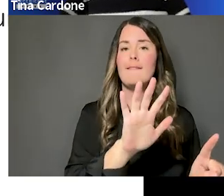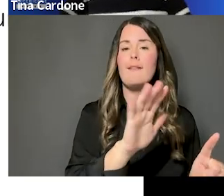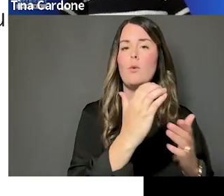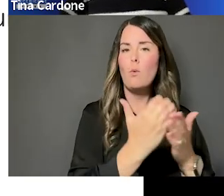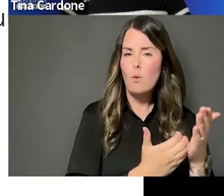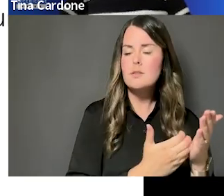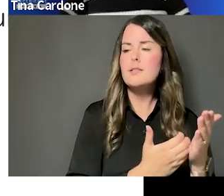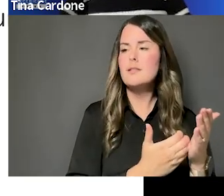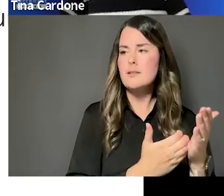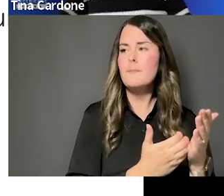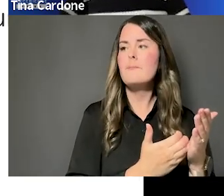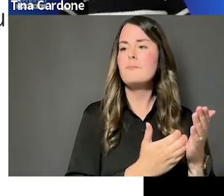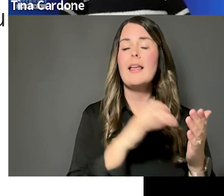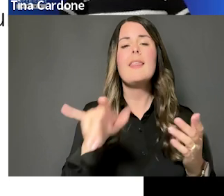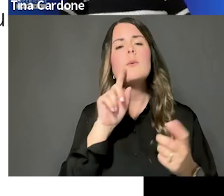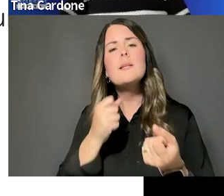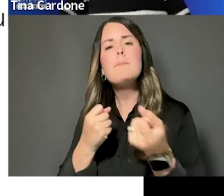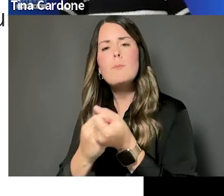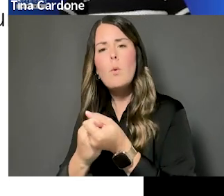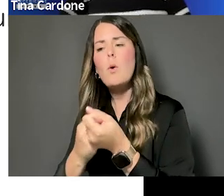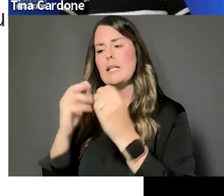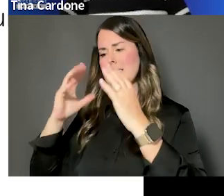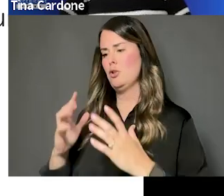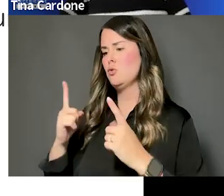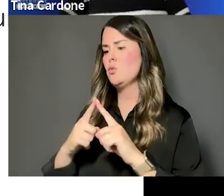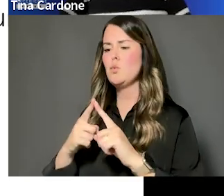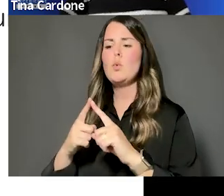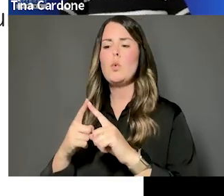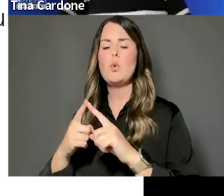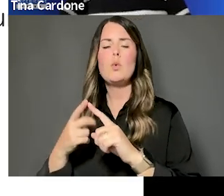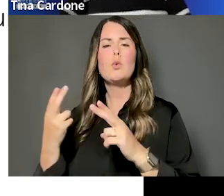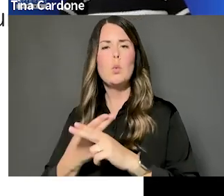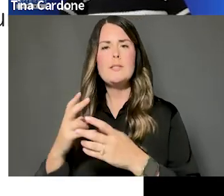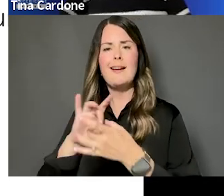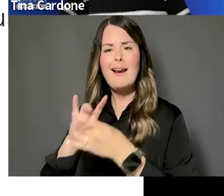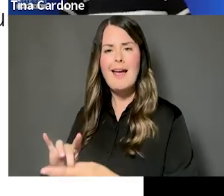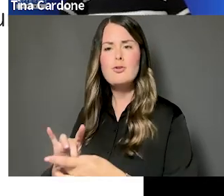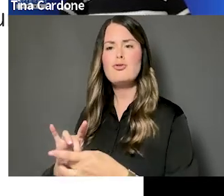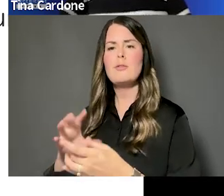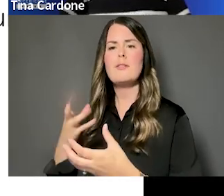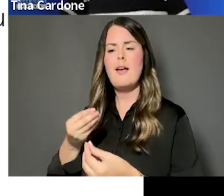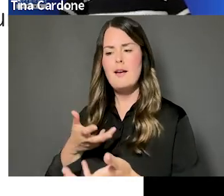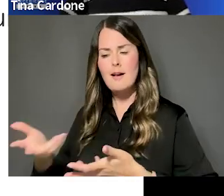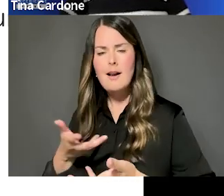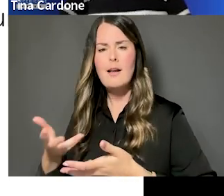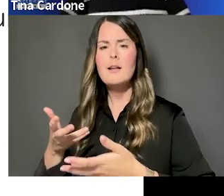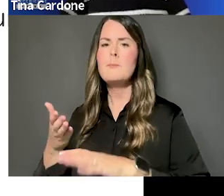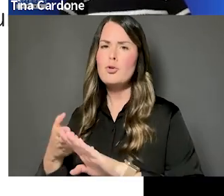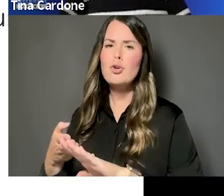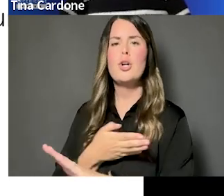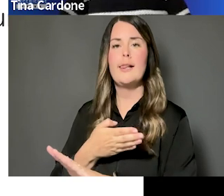the K5 courses. These supports are designed to help teachers foster connection and collaboration early